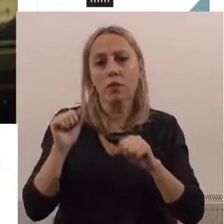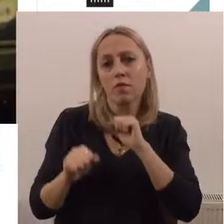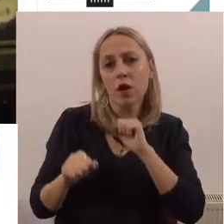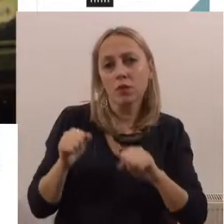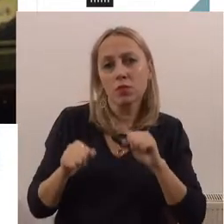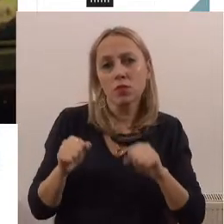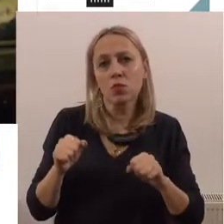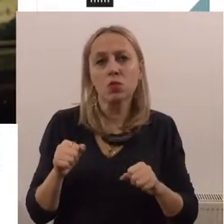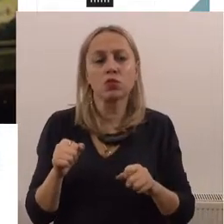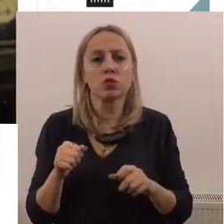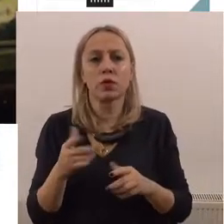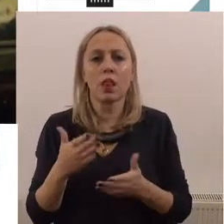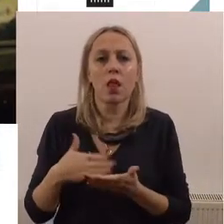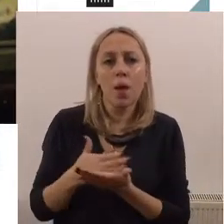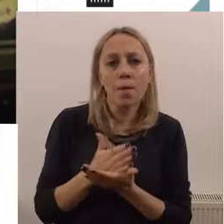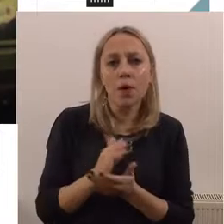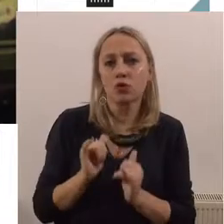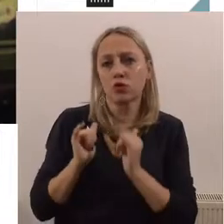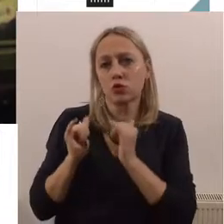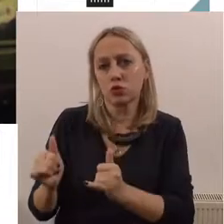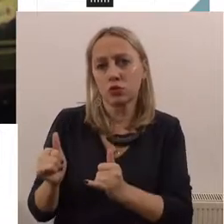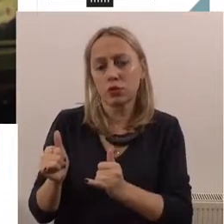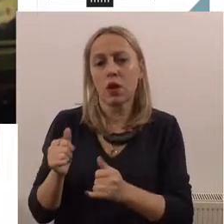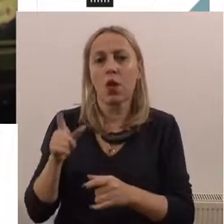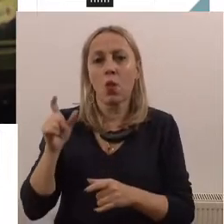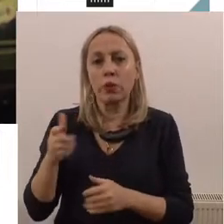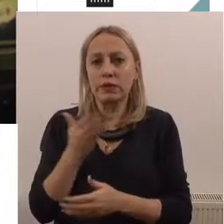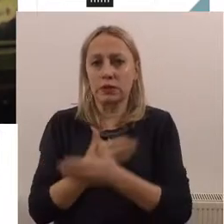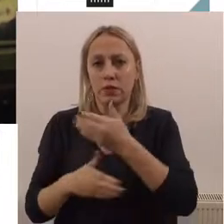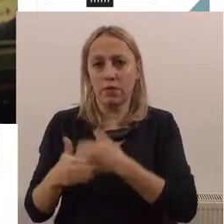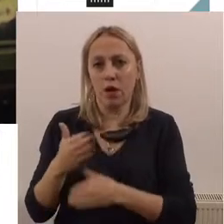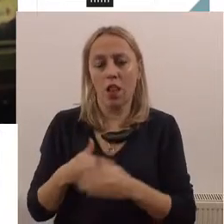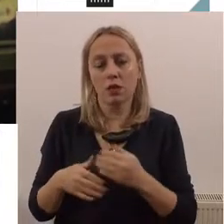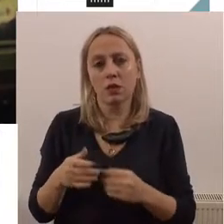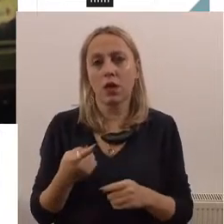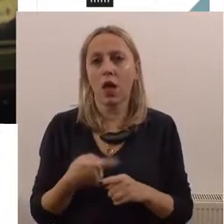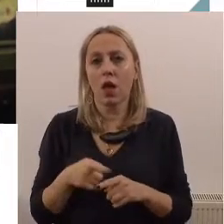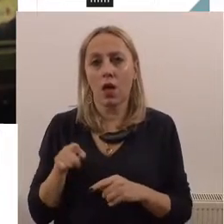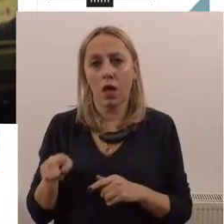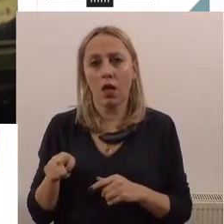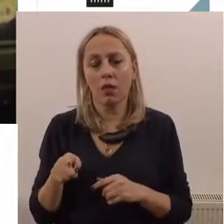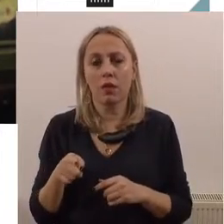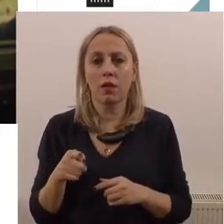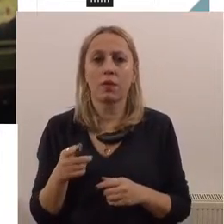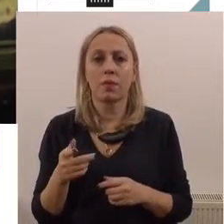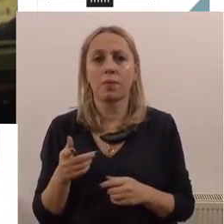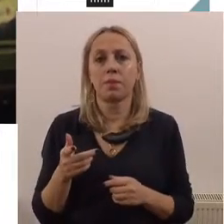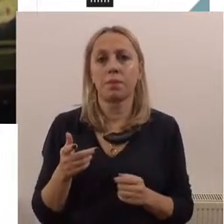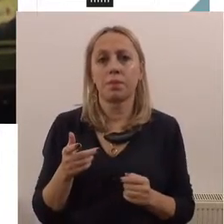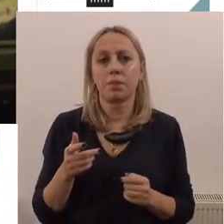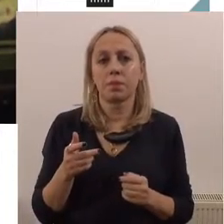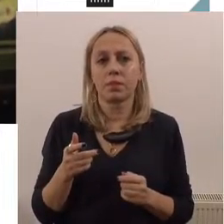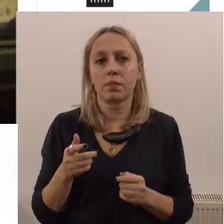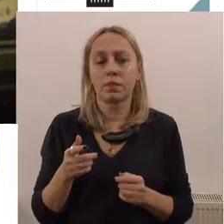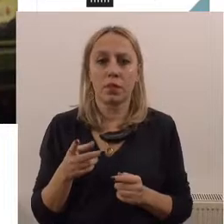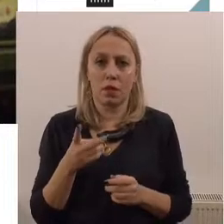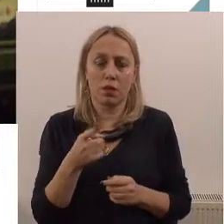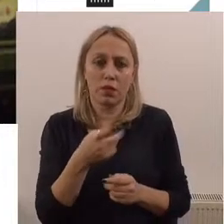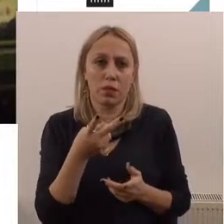develop their own design code for the routes of their guests with